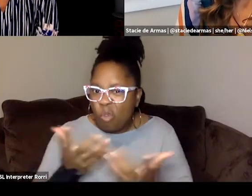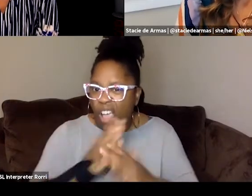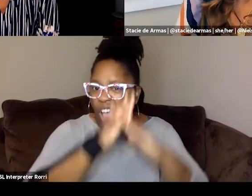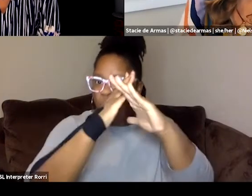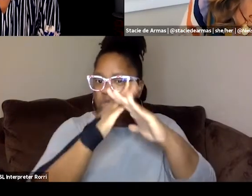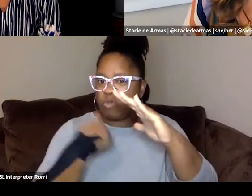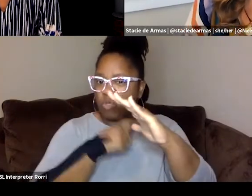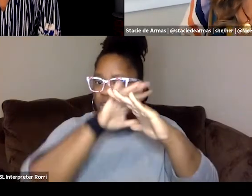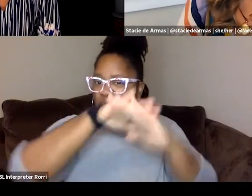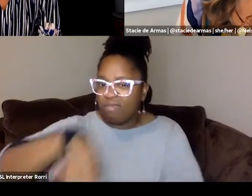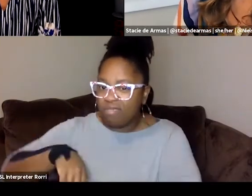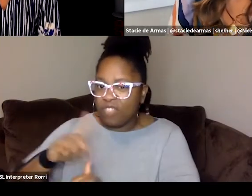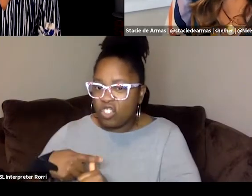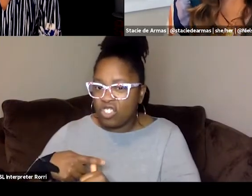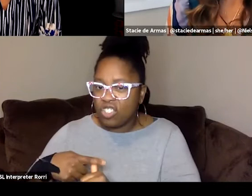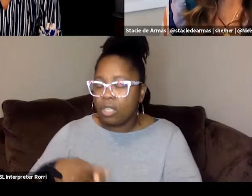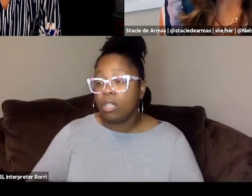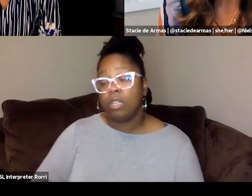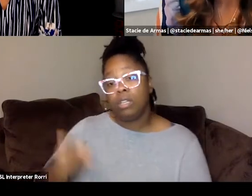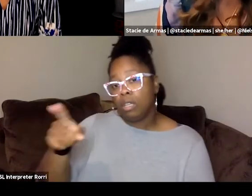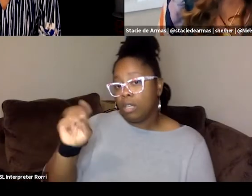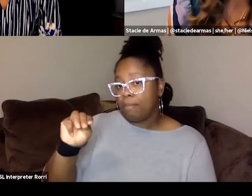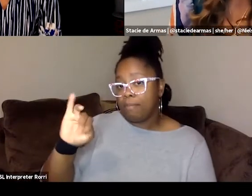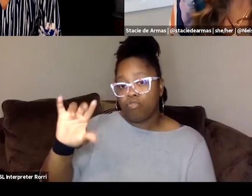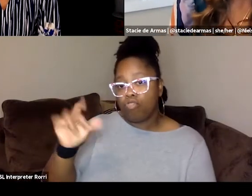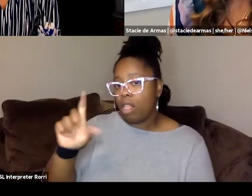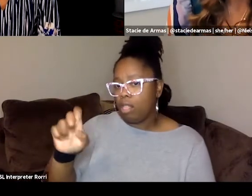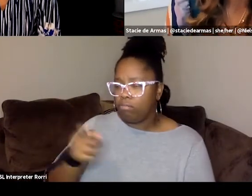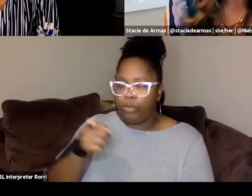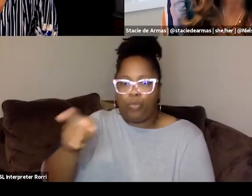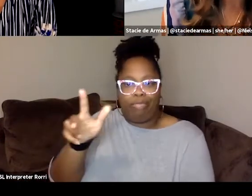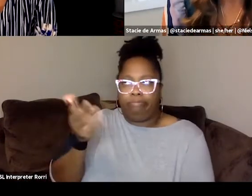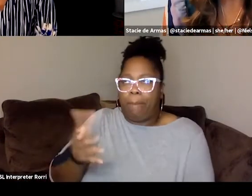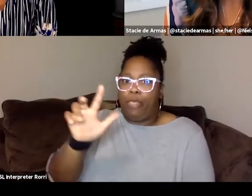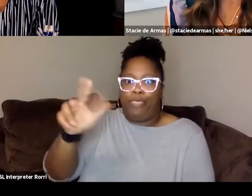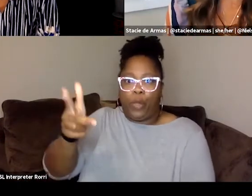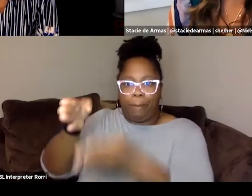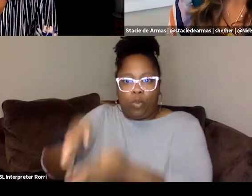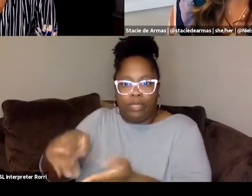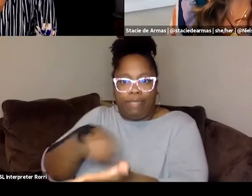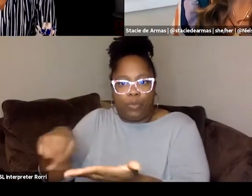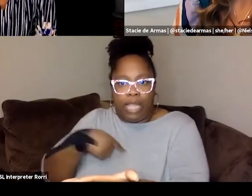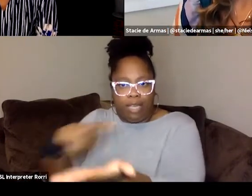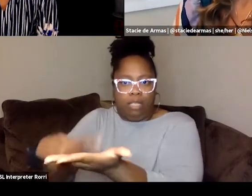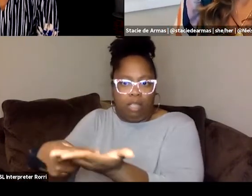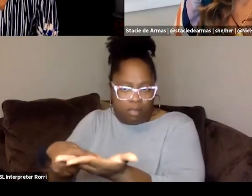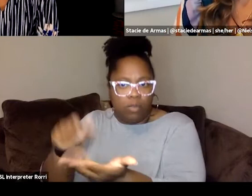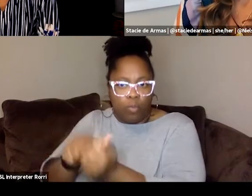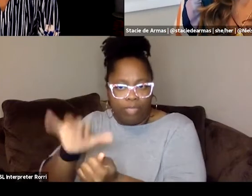to overcome? Michelle, you are probably the third person that I've talked to about this week. And there's been a lot of dialogue